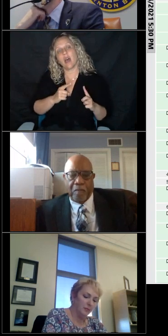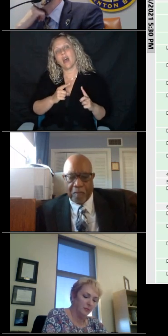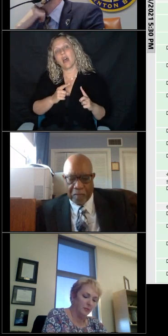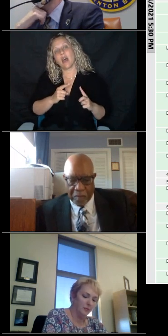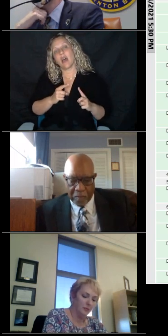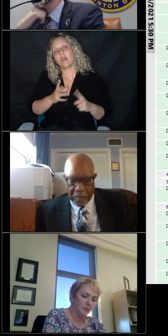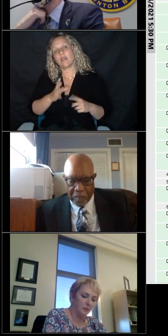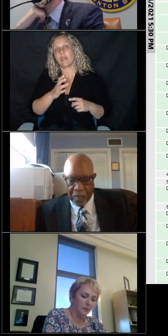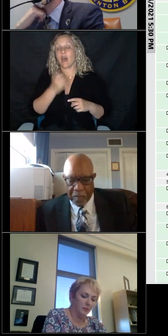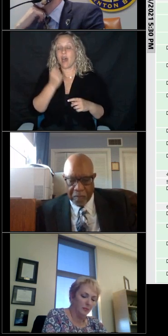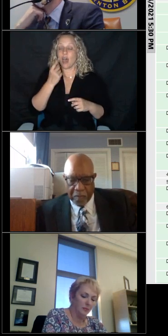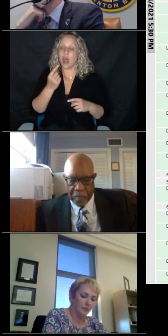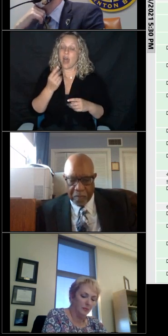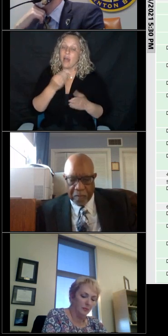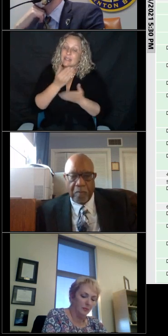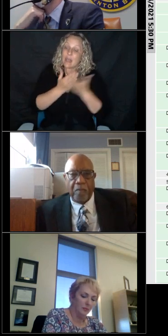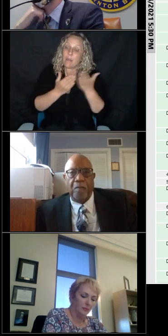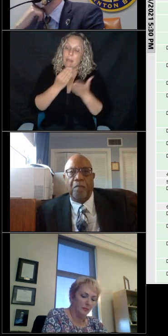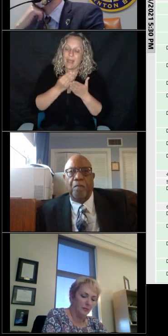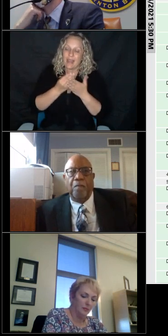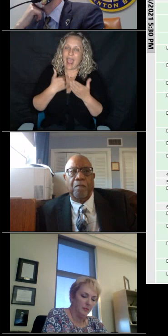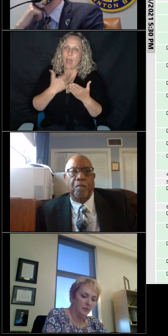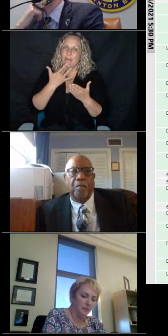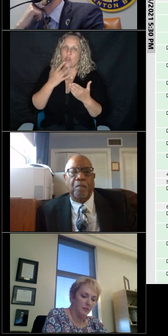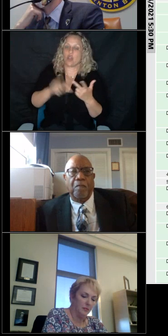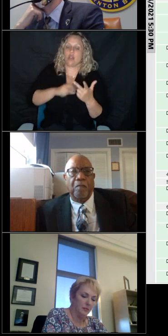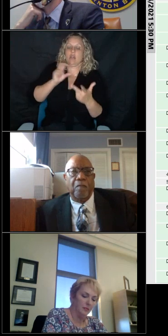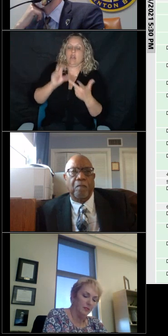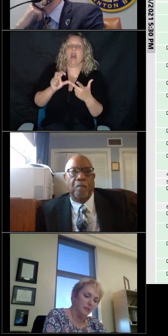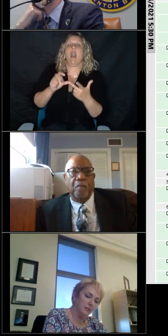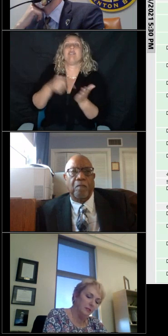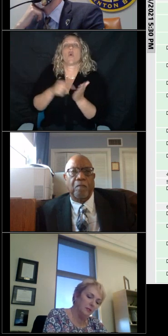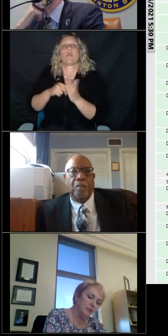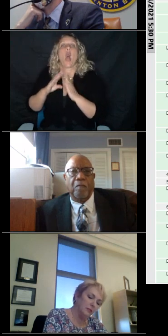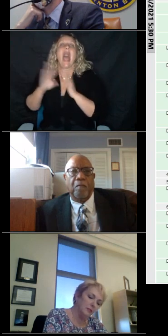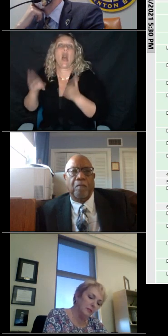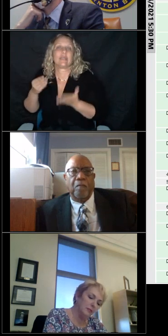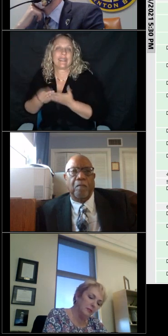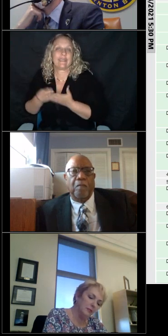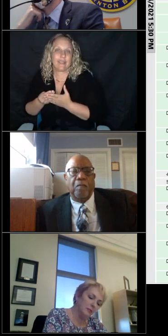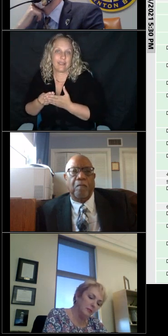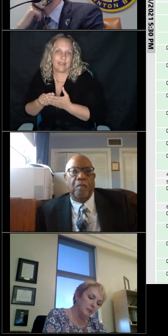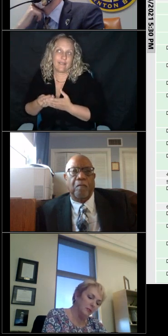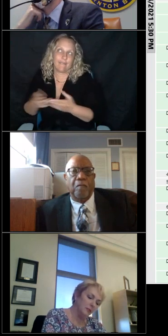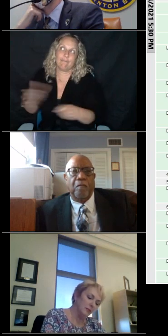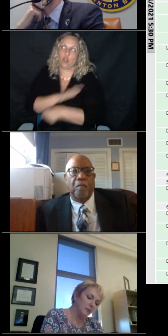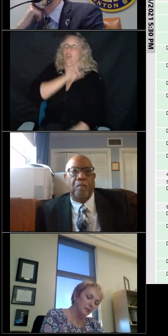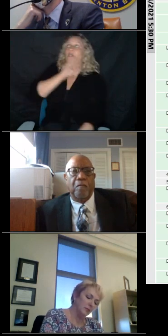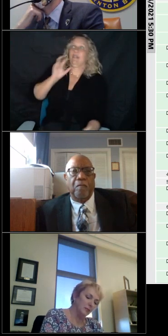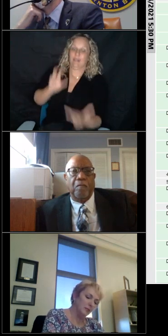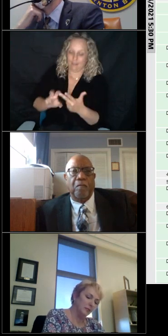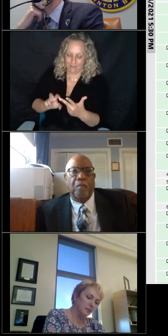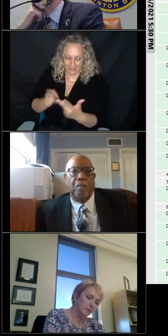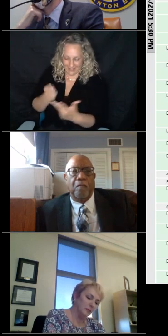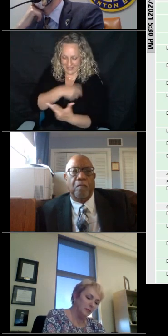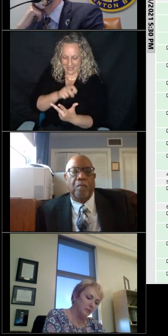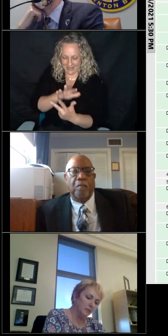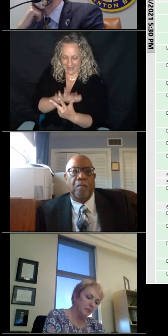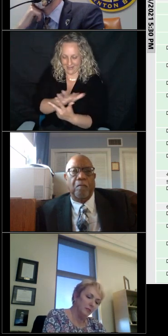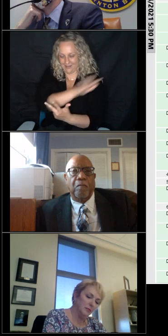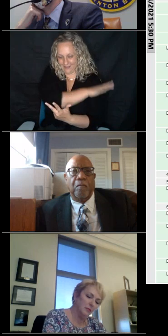affordable housing. I would have liked to see the Affordable Housing Fund fully funded with the $400 million and find